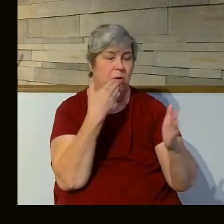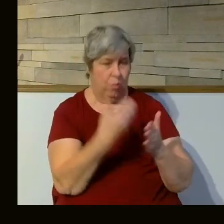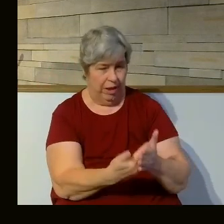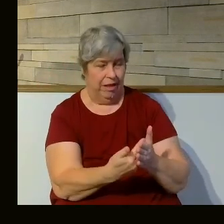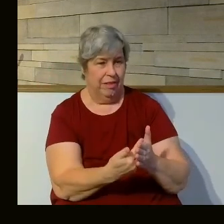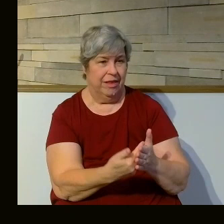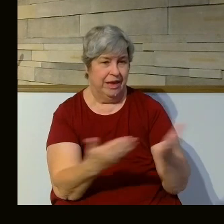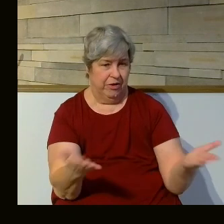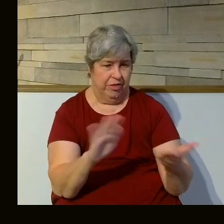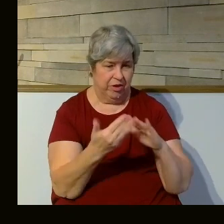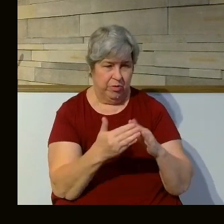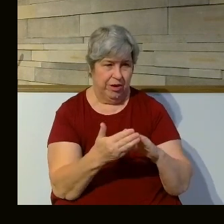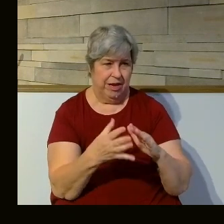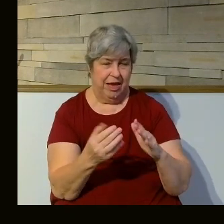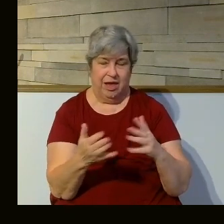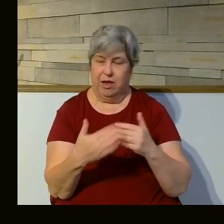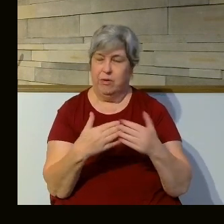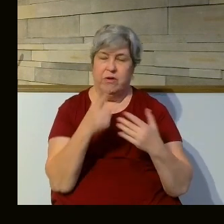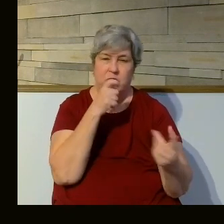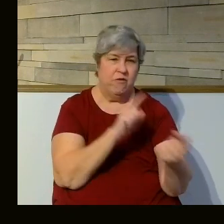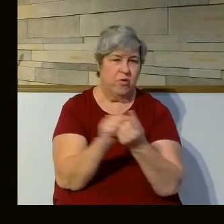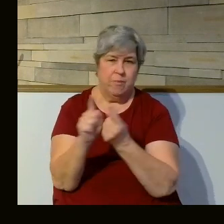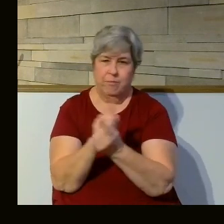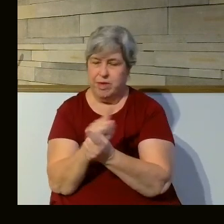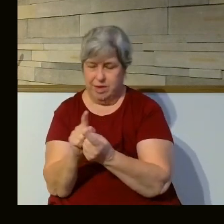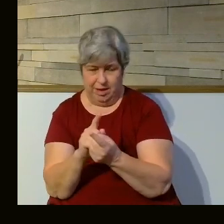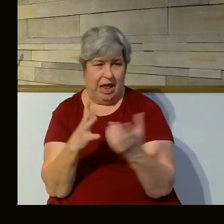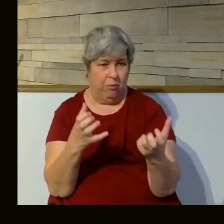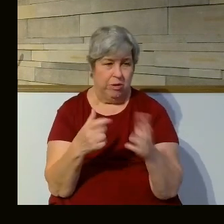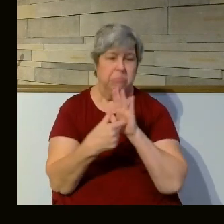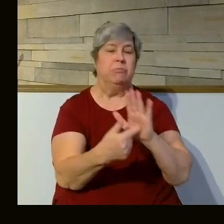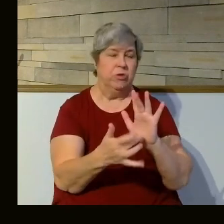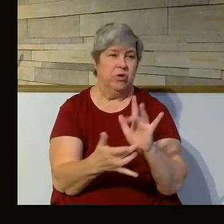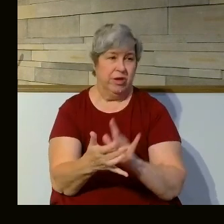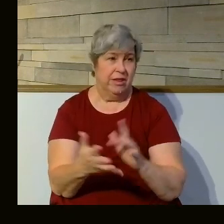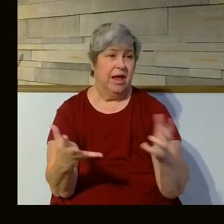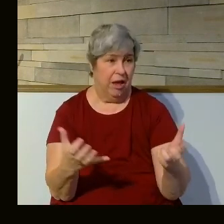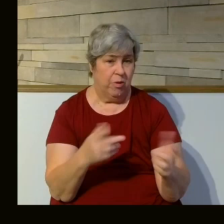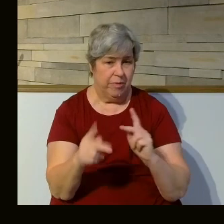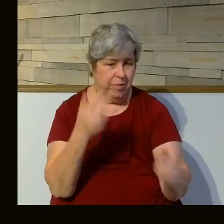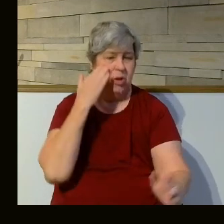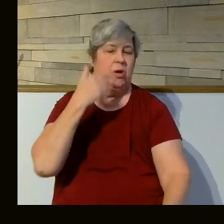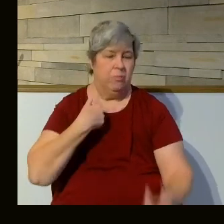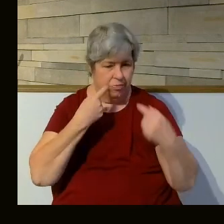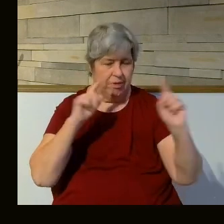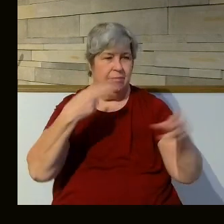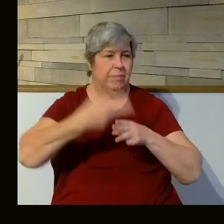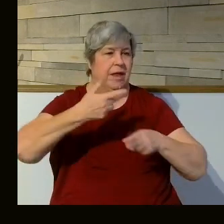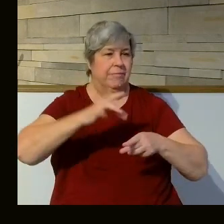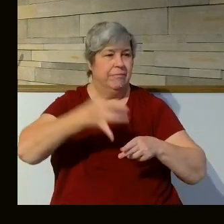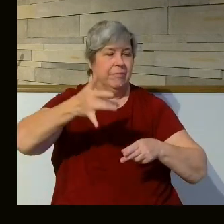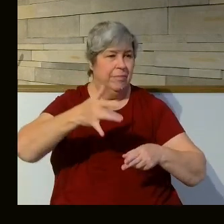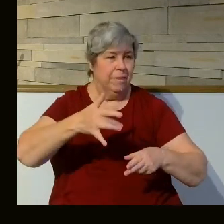well in this community and around anyone and everyone that I met. That's what I want to be known as.